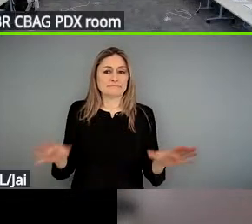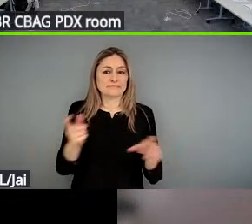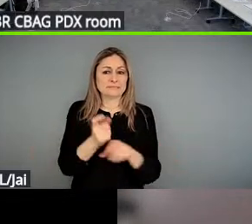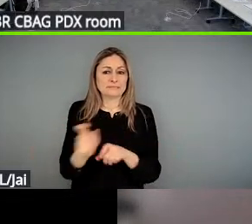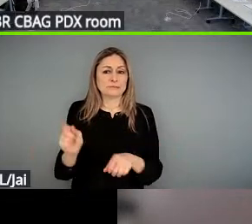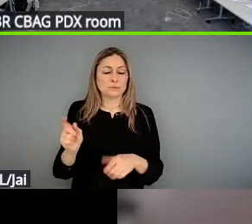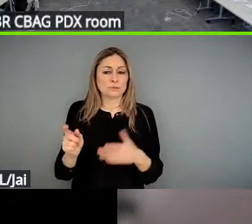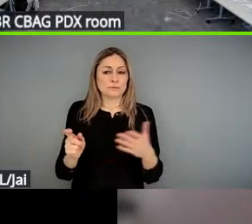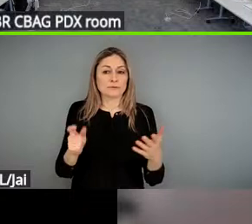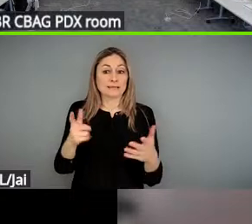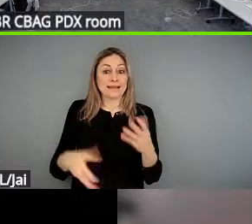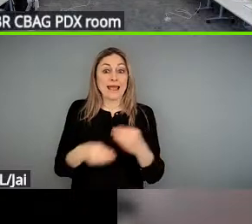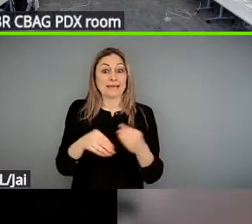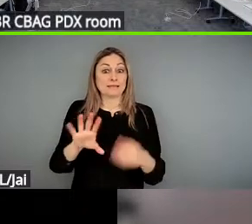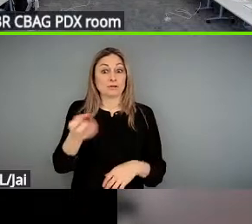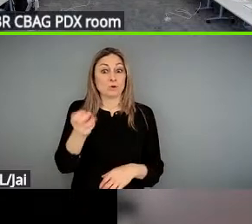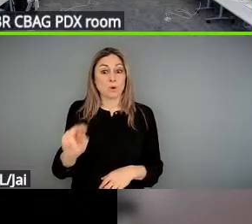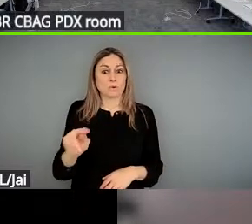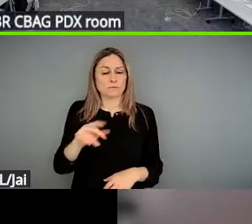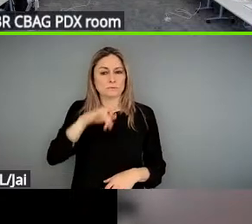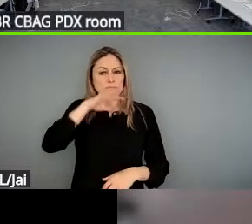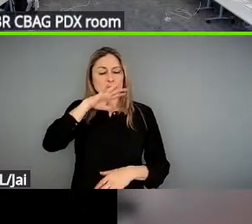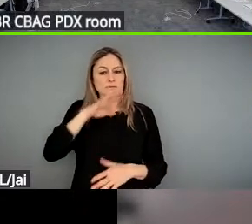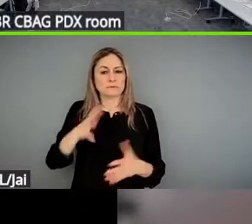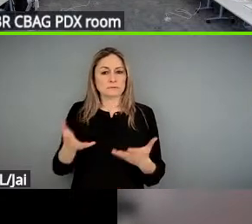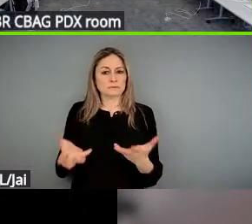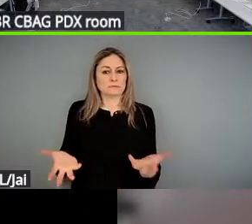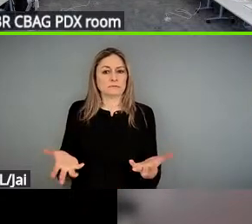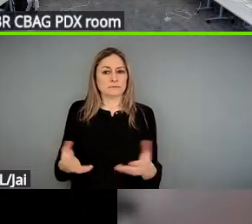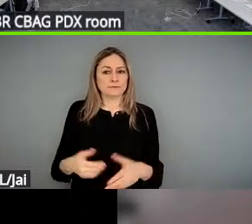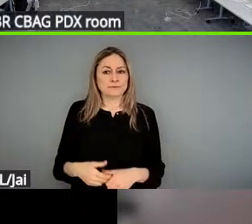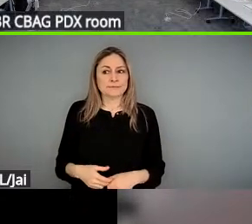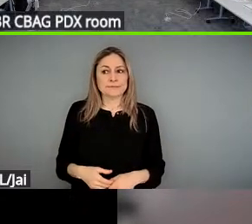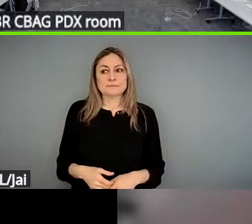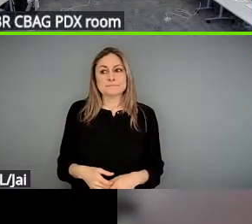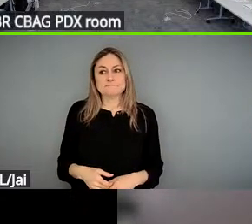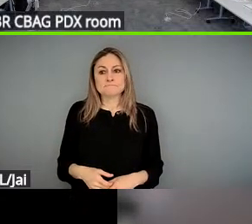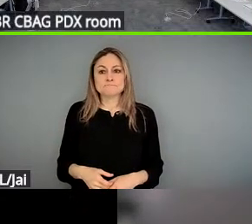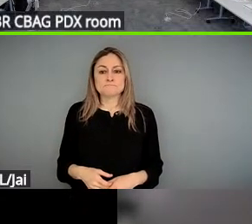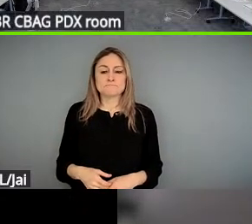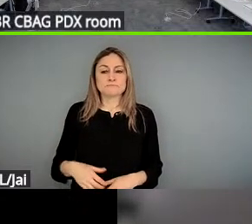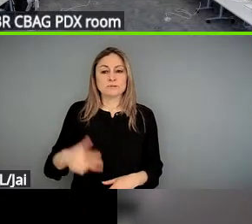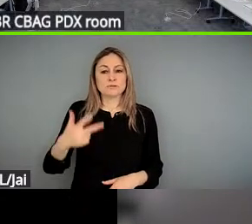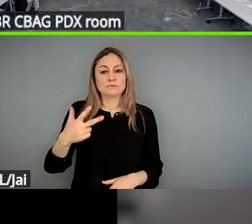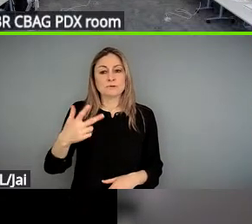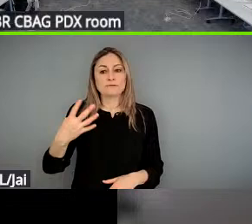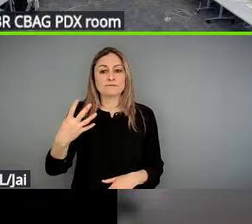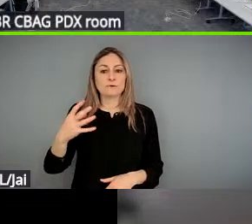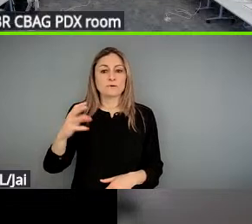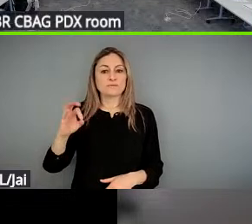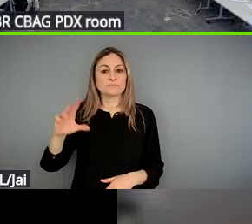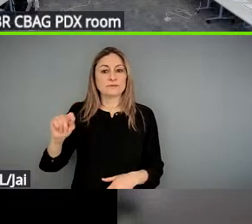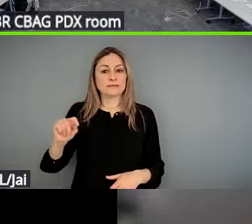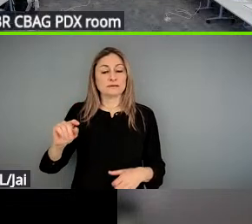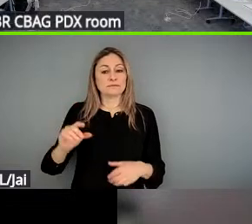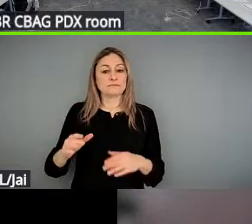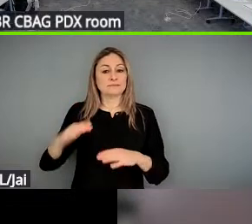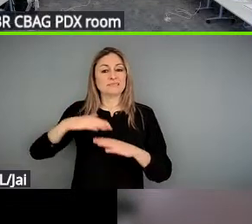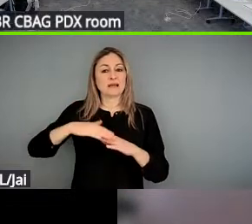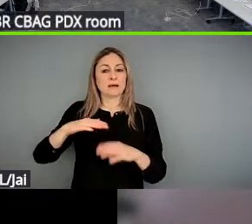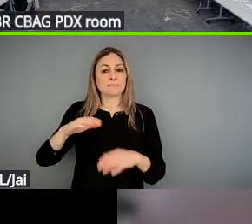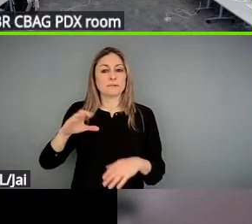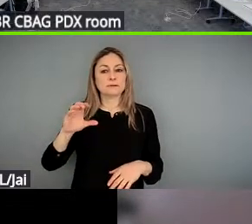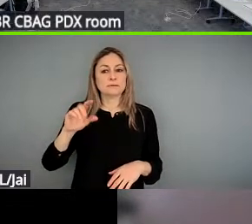their own contamination. So I think 3 or 4 feet of topsoil is probably